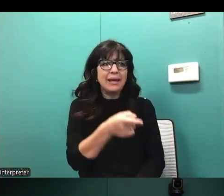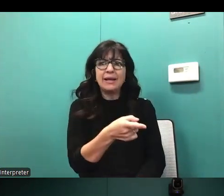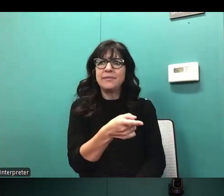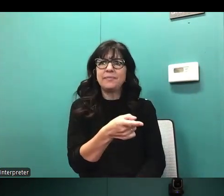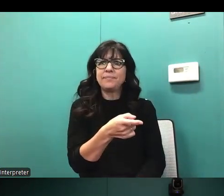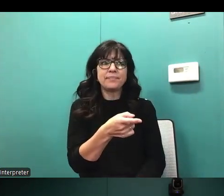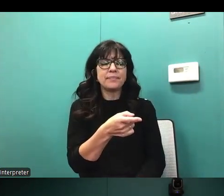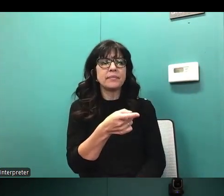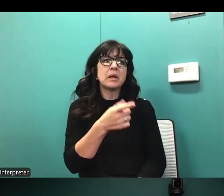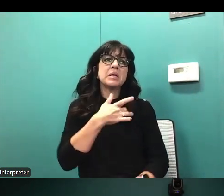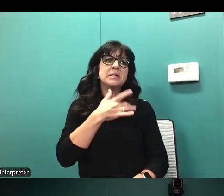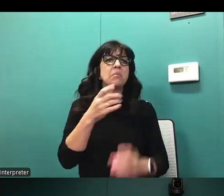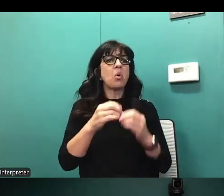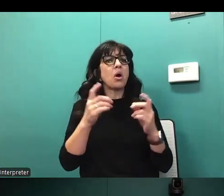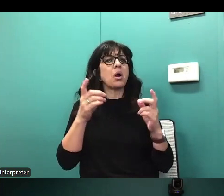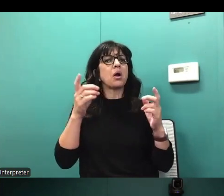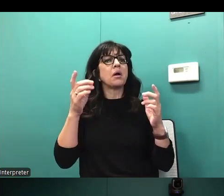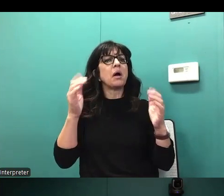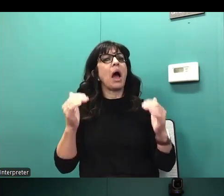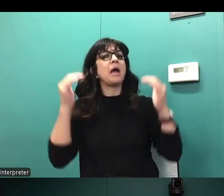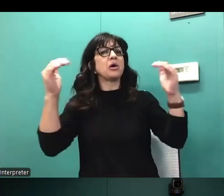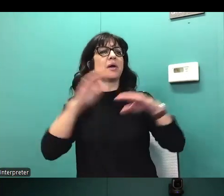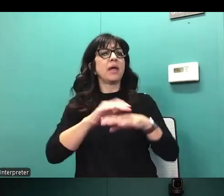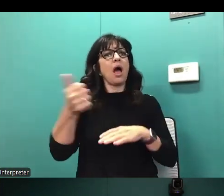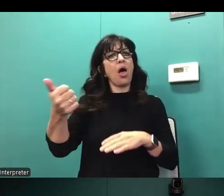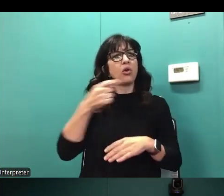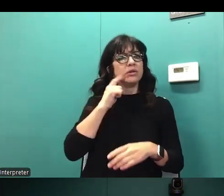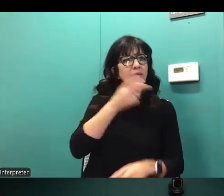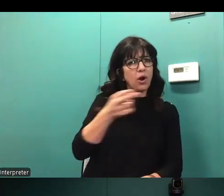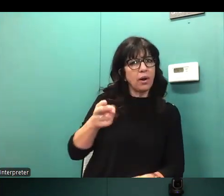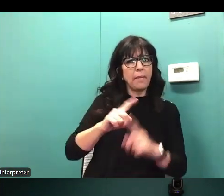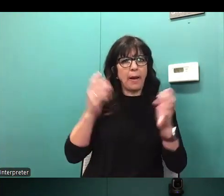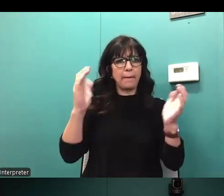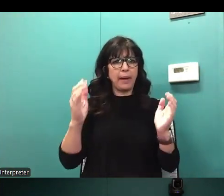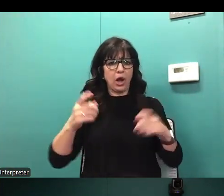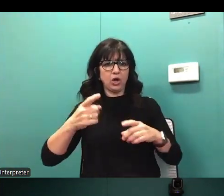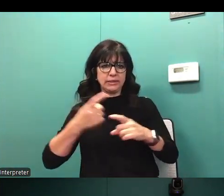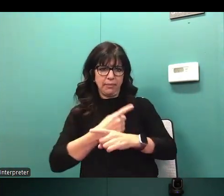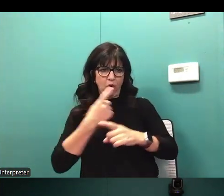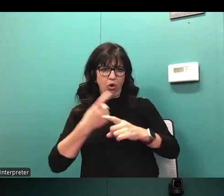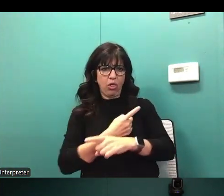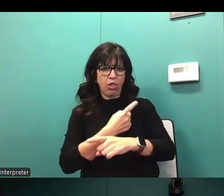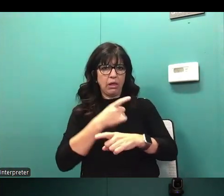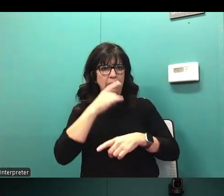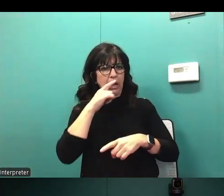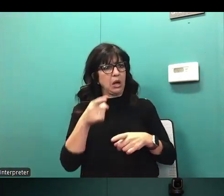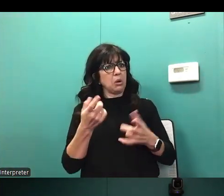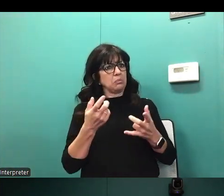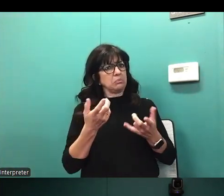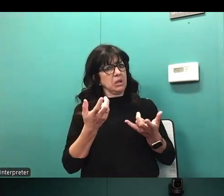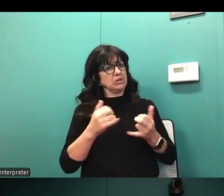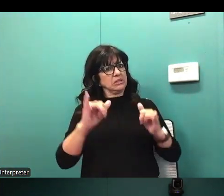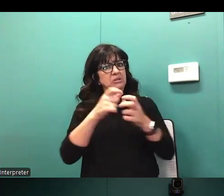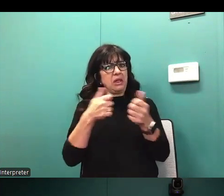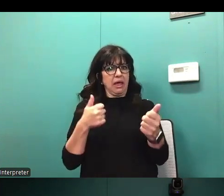like typically higher than maybe some of your other deaf and hard of hearing kids, but when you compare them to a typical kid, you're like, wow, they're still, you know, they're